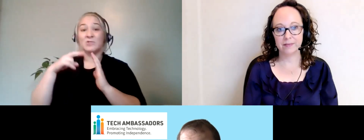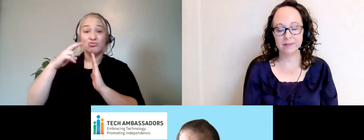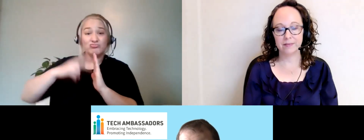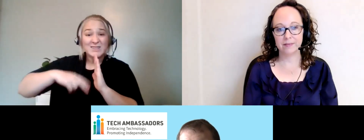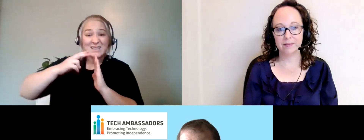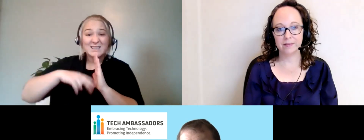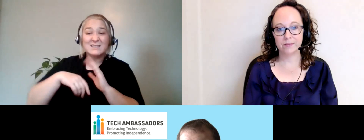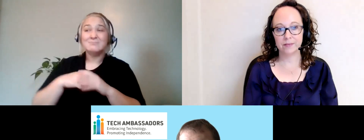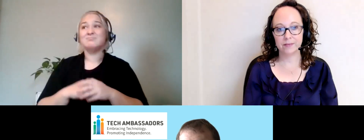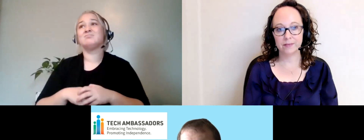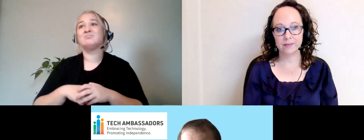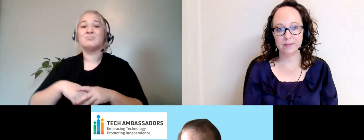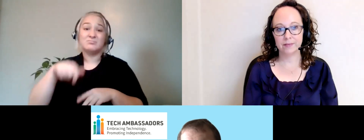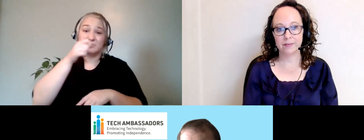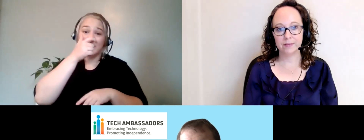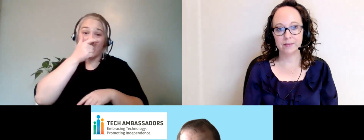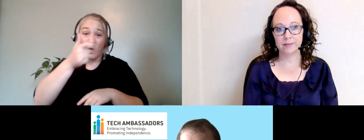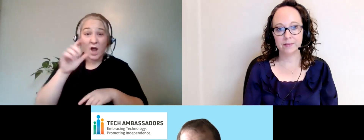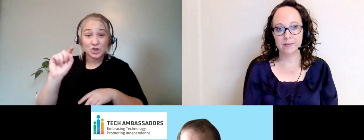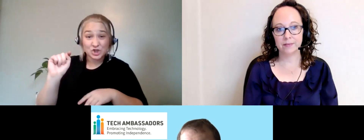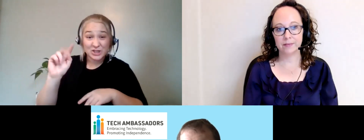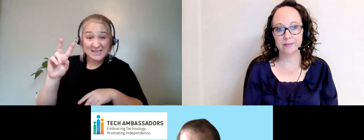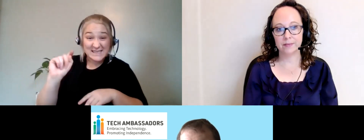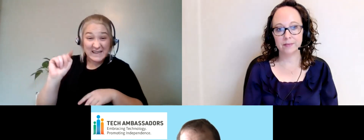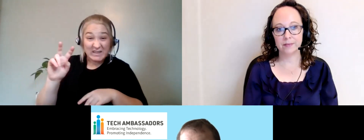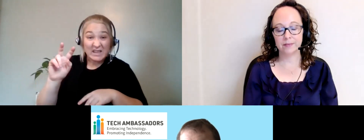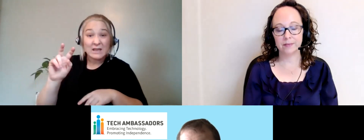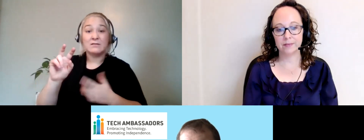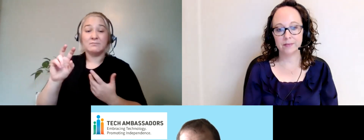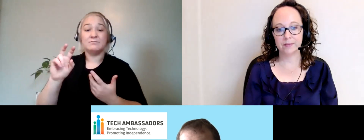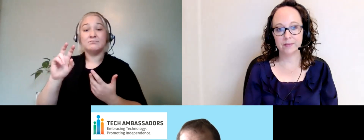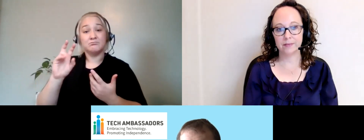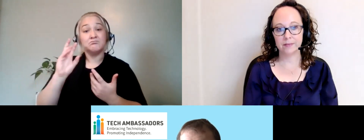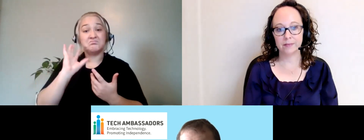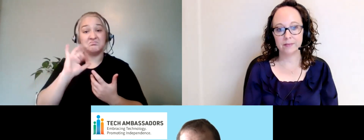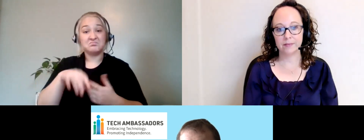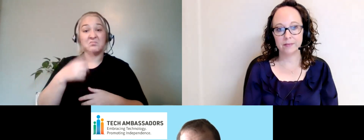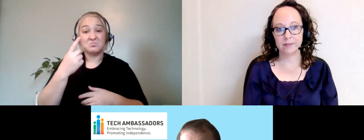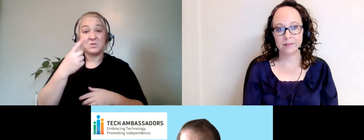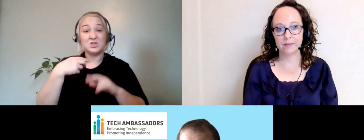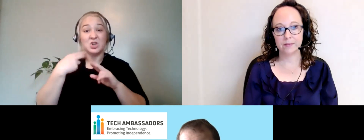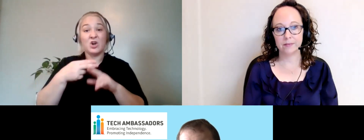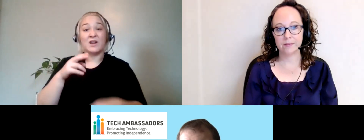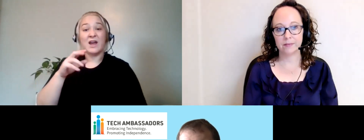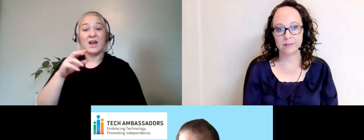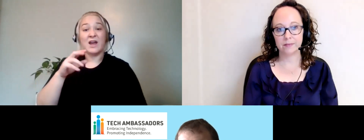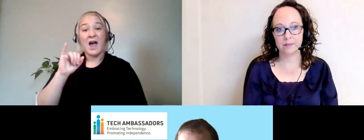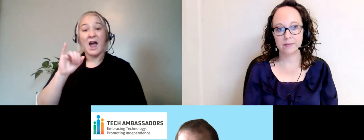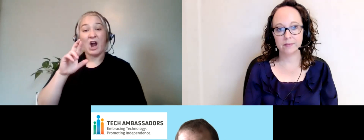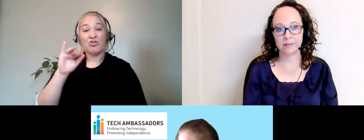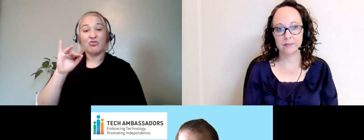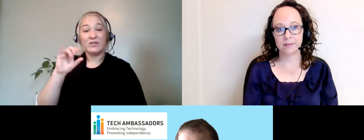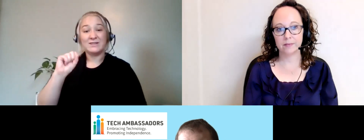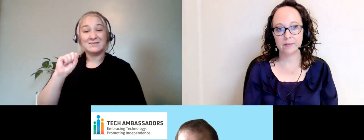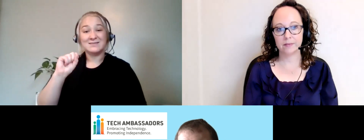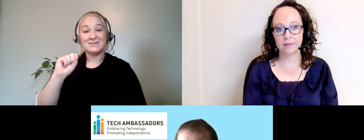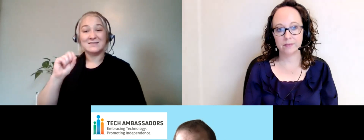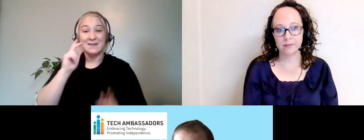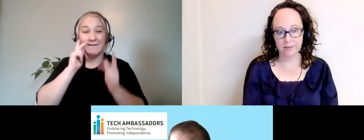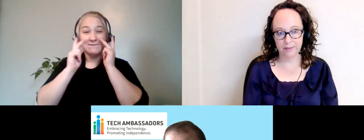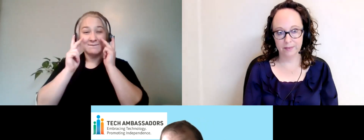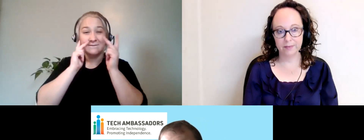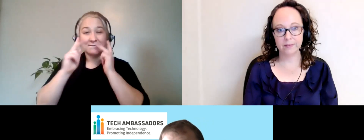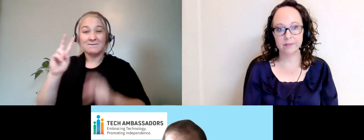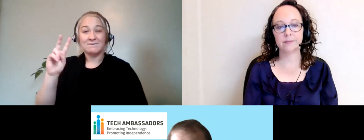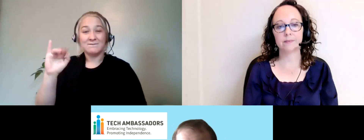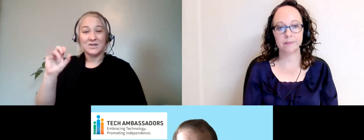that, that one is called Iris Vision. But